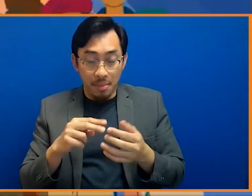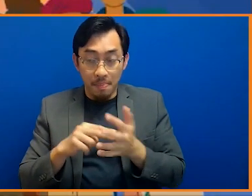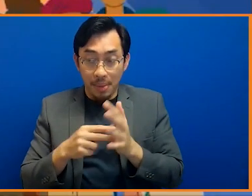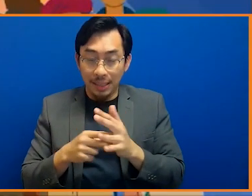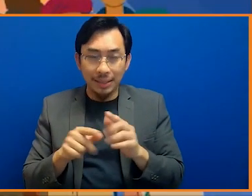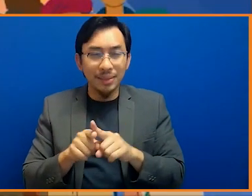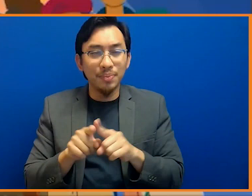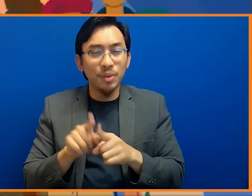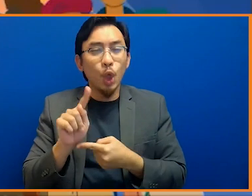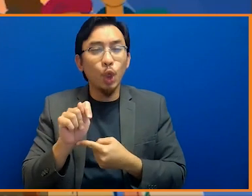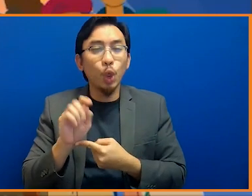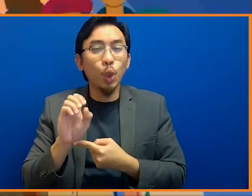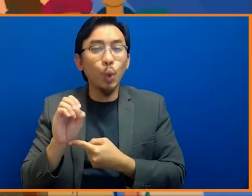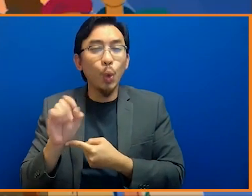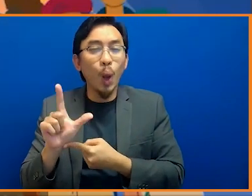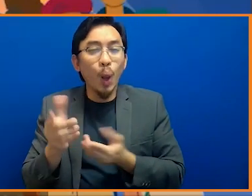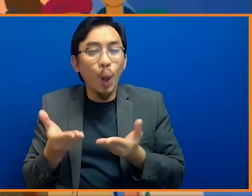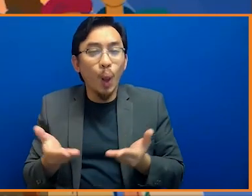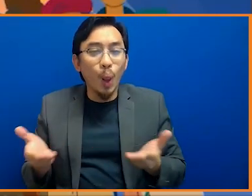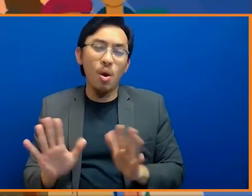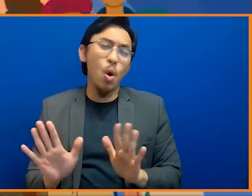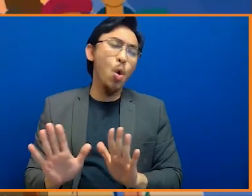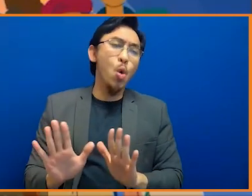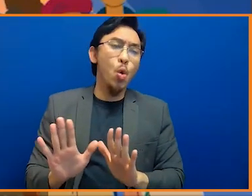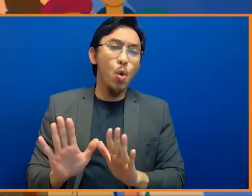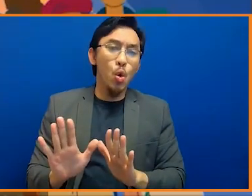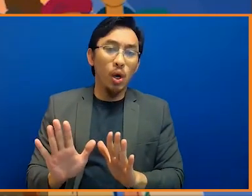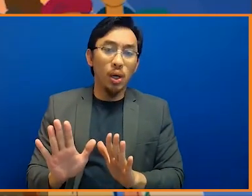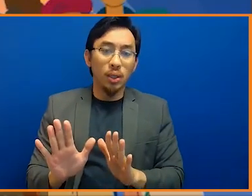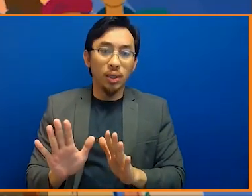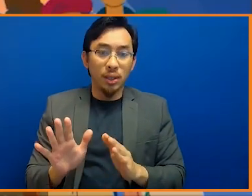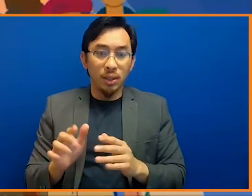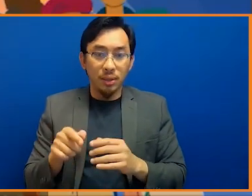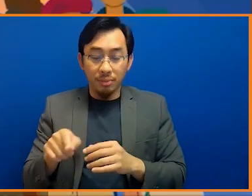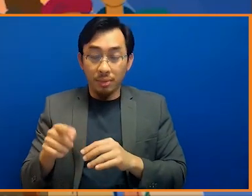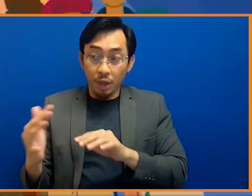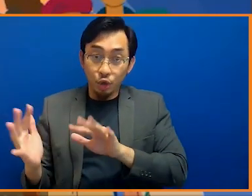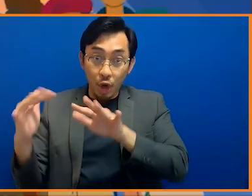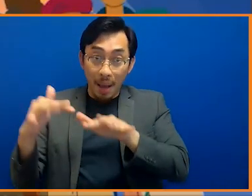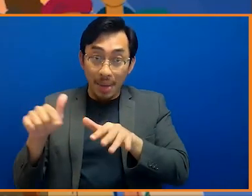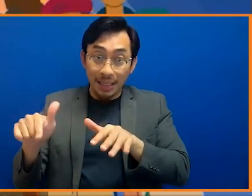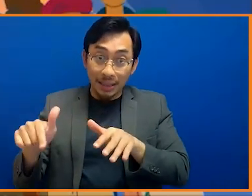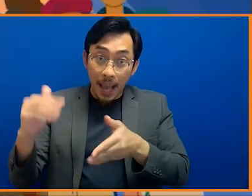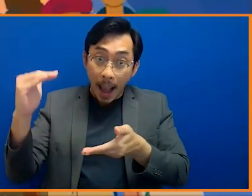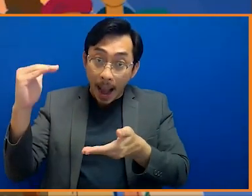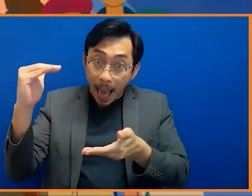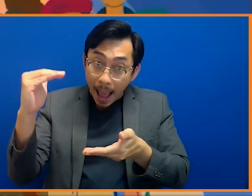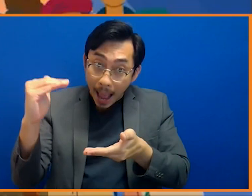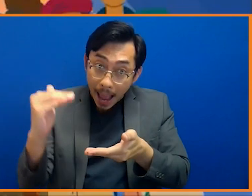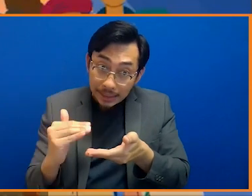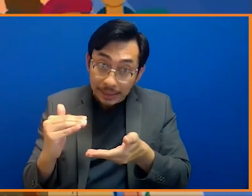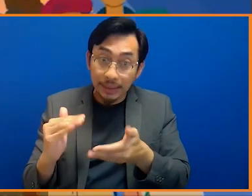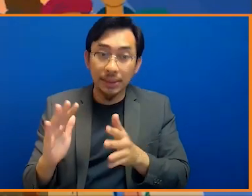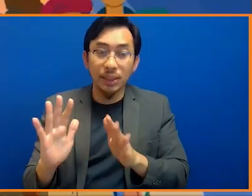not mean to be a tool to reduce the energy of tsunami